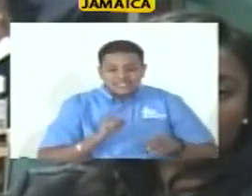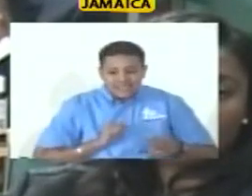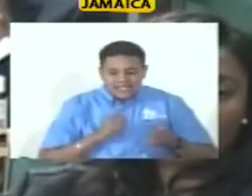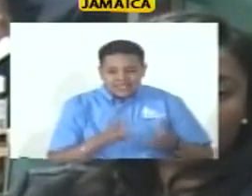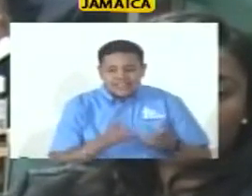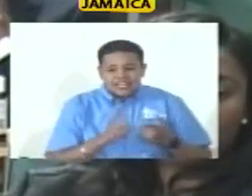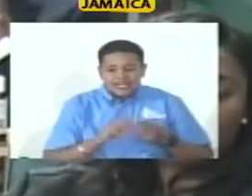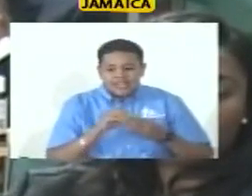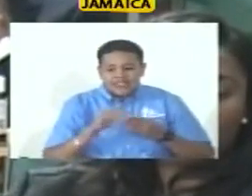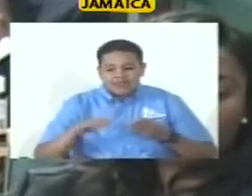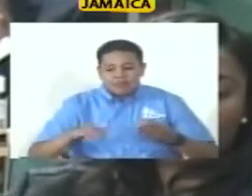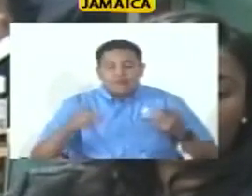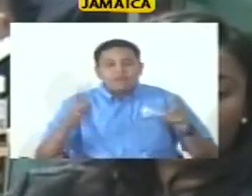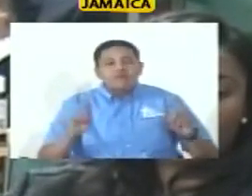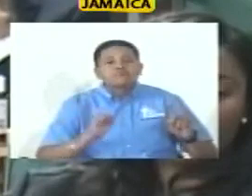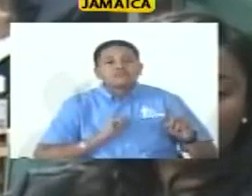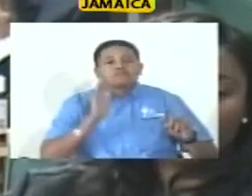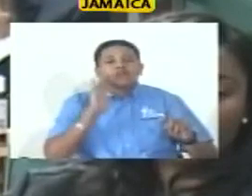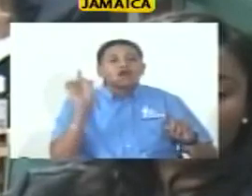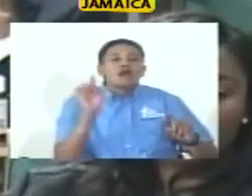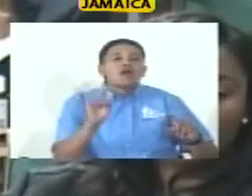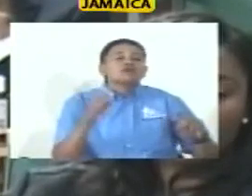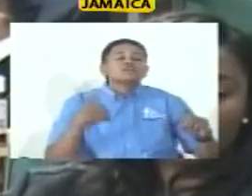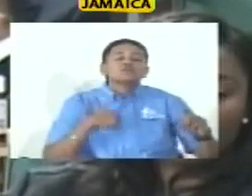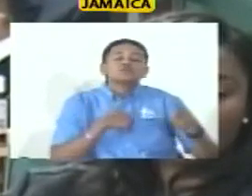In the Parliament. I would ask that